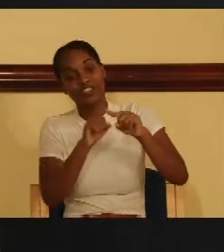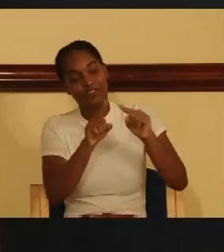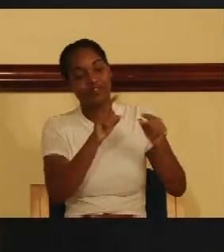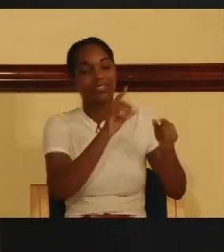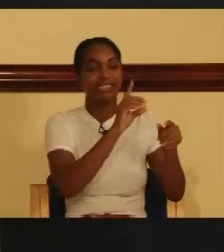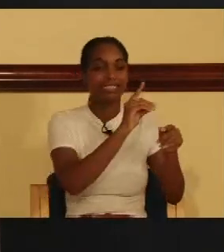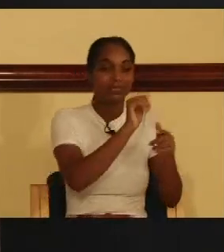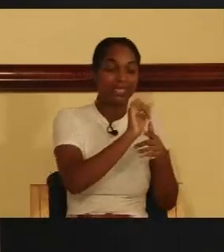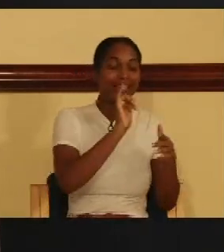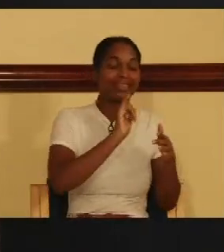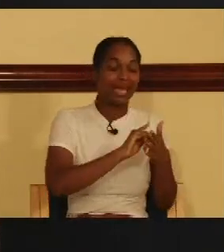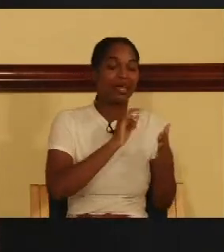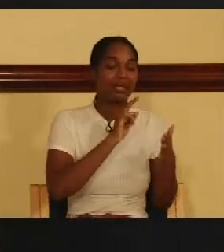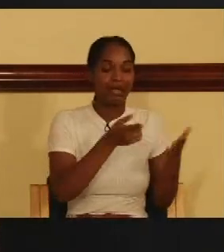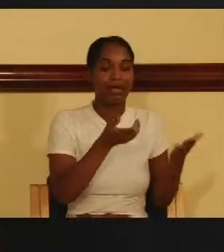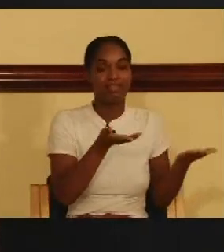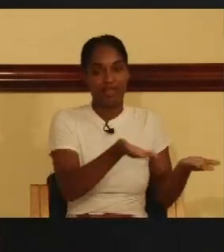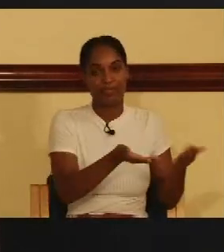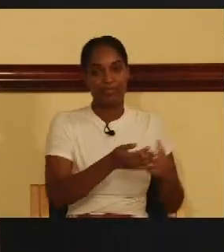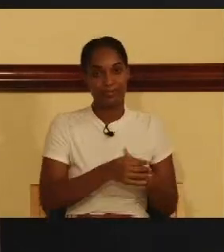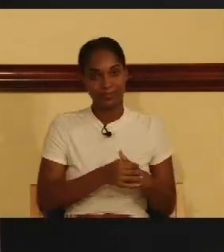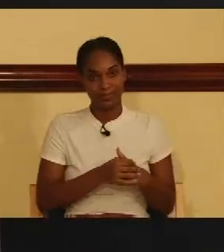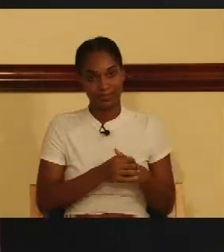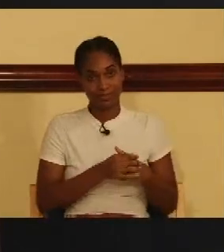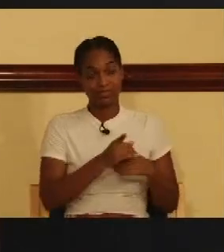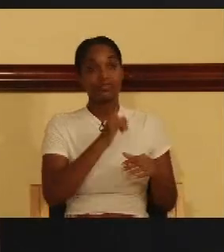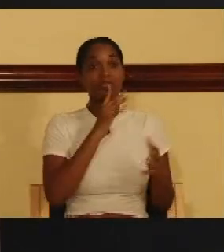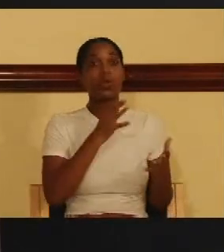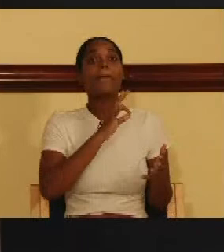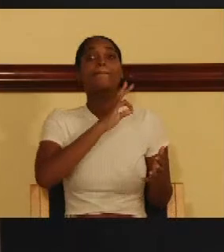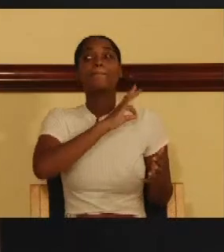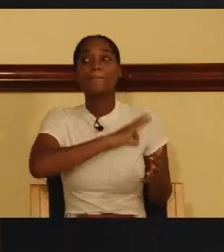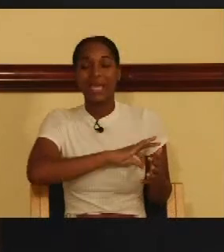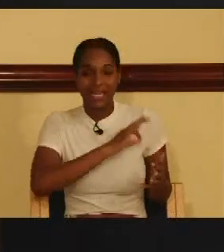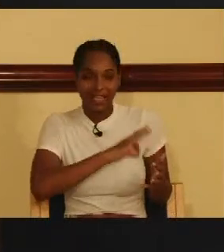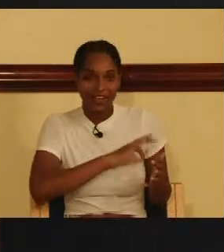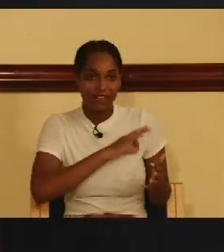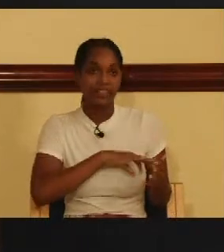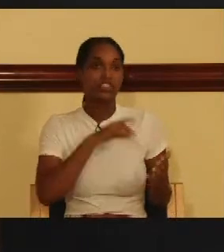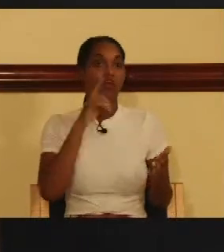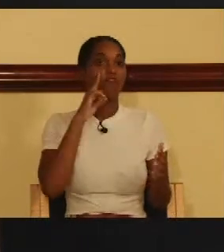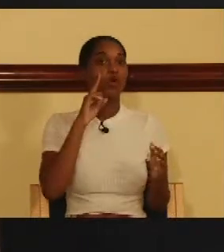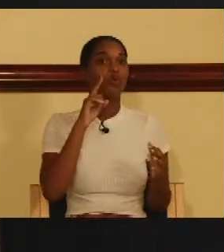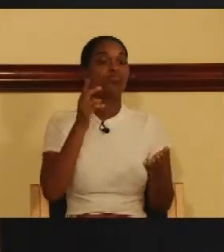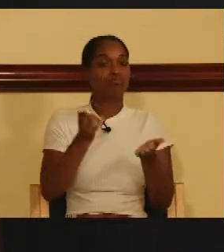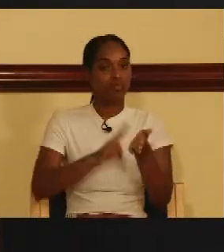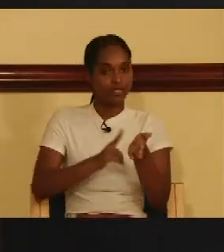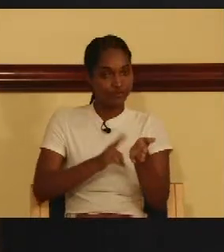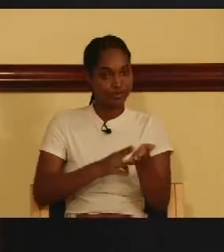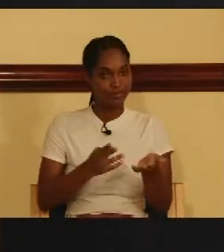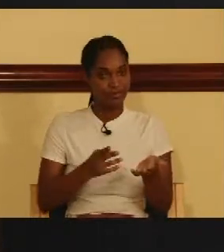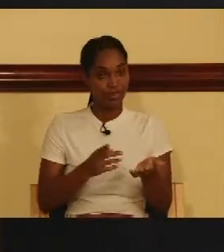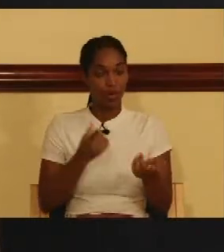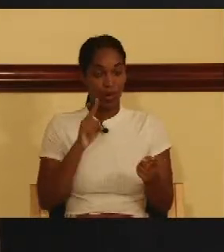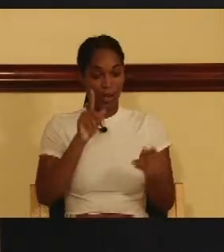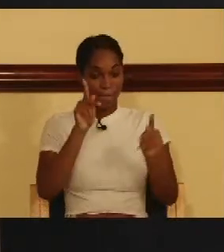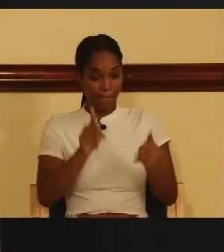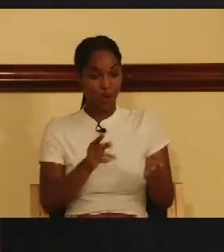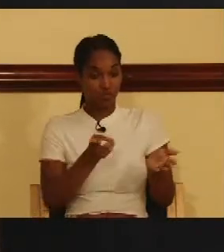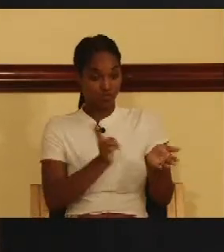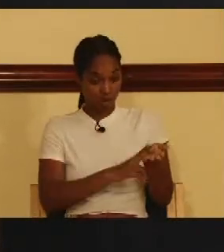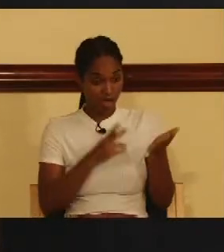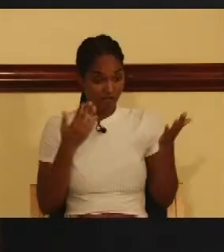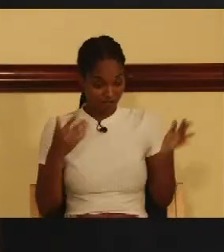that exist. Additionally, there are benefits to registering. So once a person